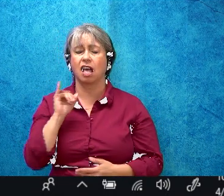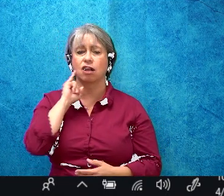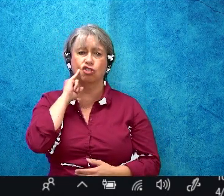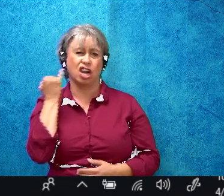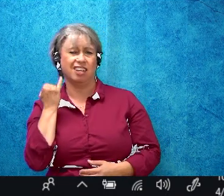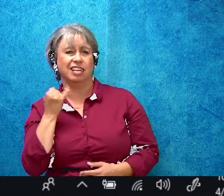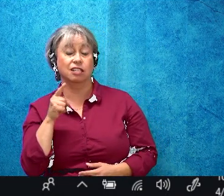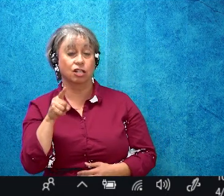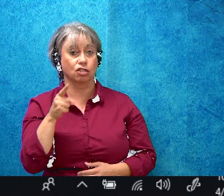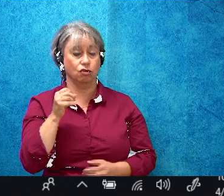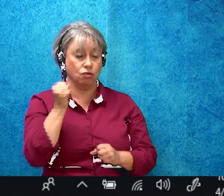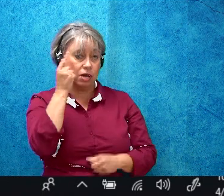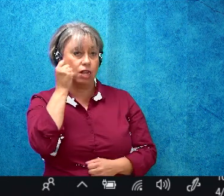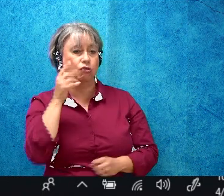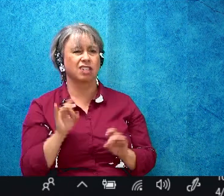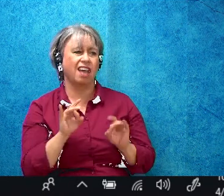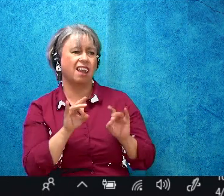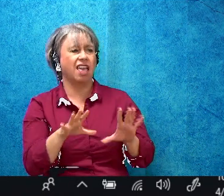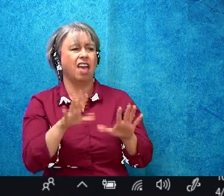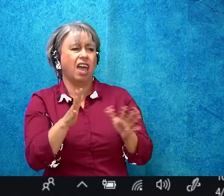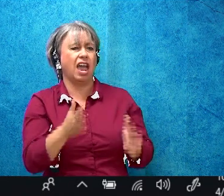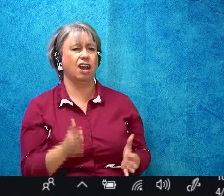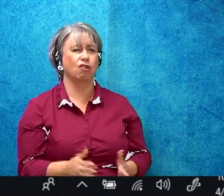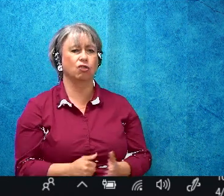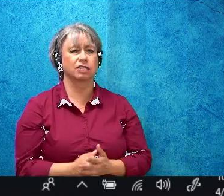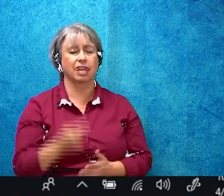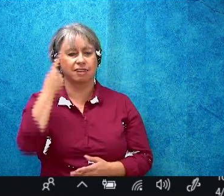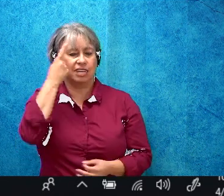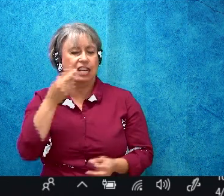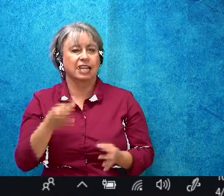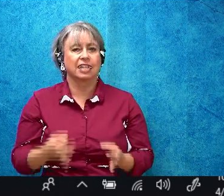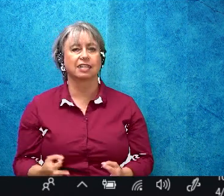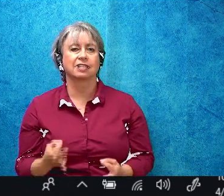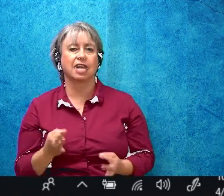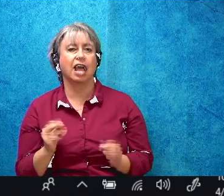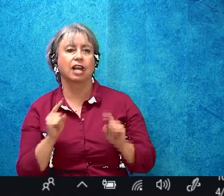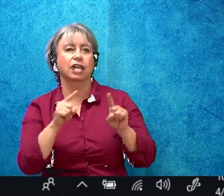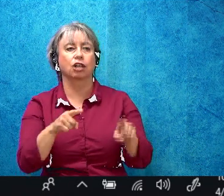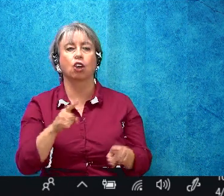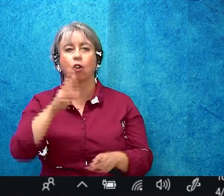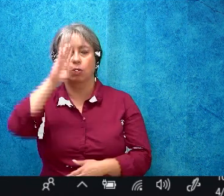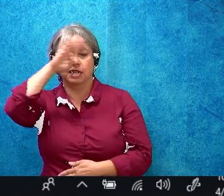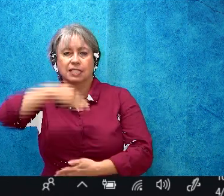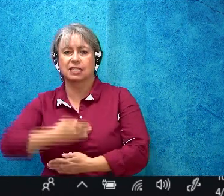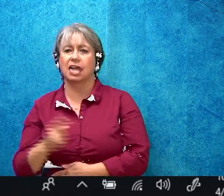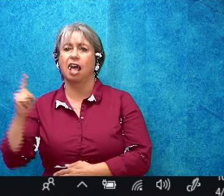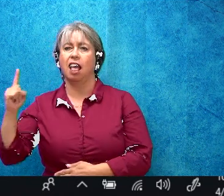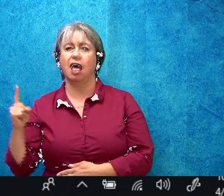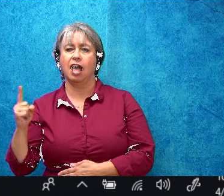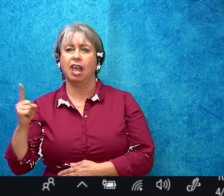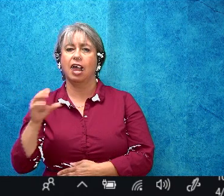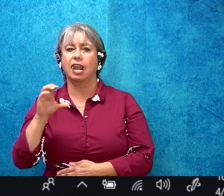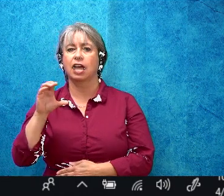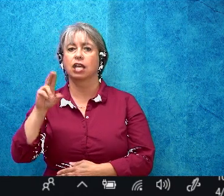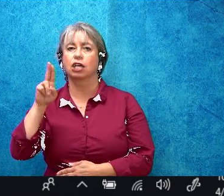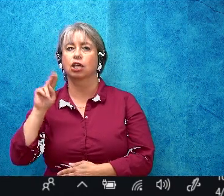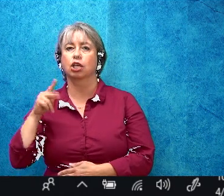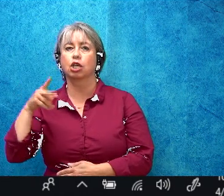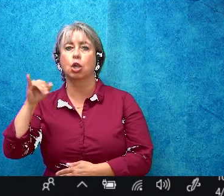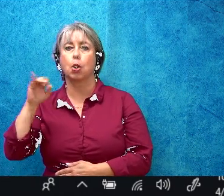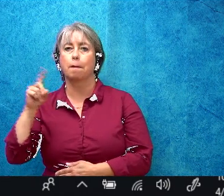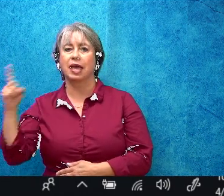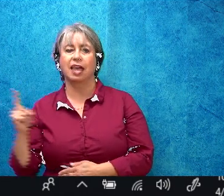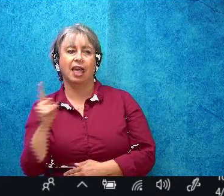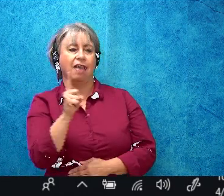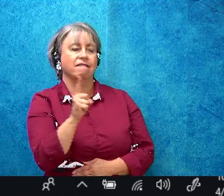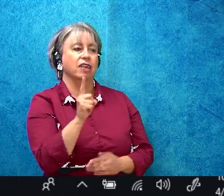haters are. She was hating. So she decided that she was going to send her son, Cupid, to take out her vengeance on Psyche and make her